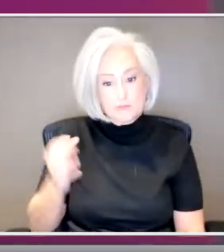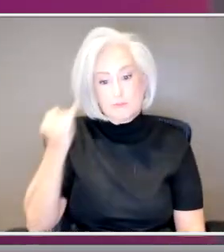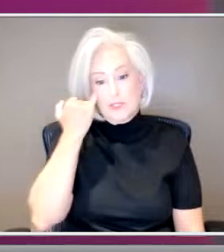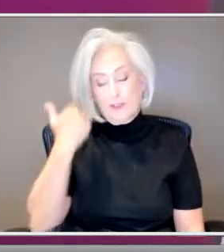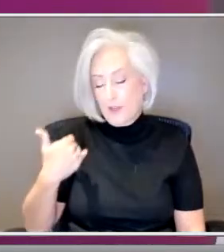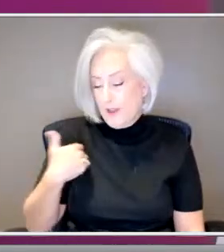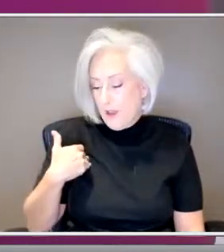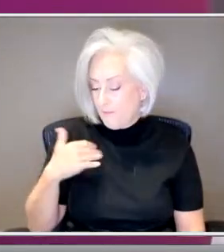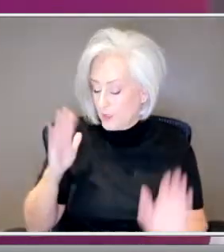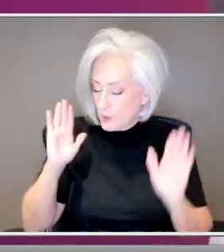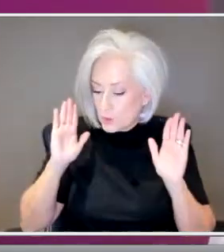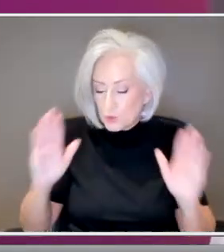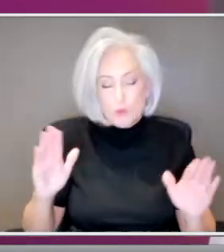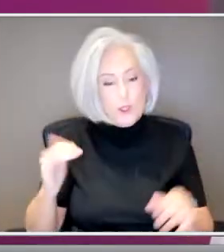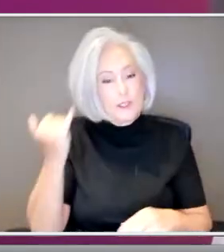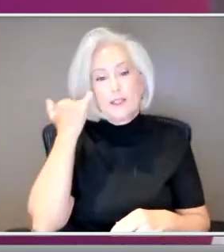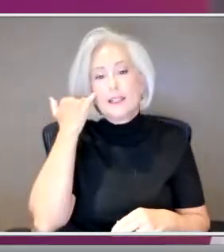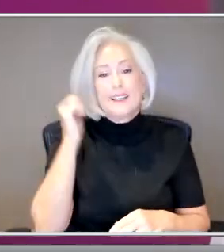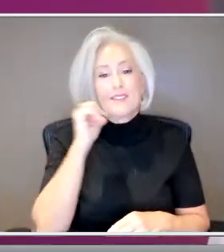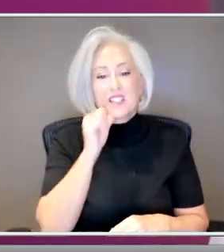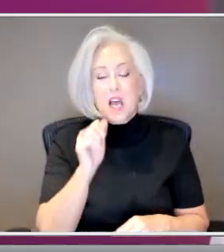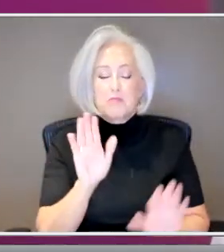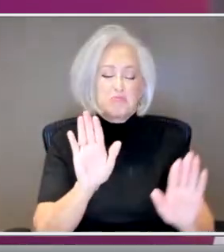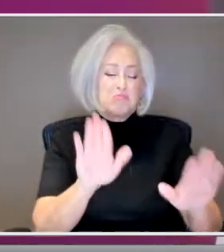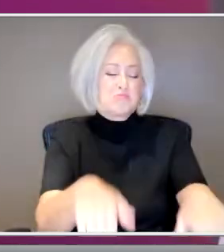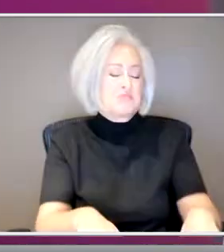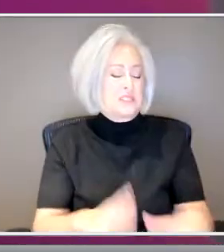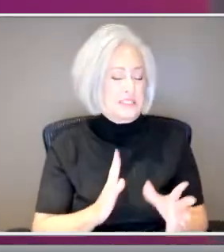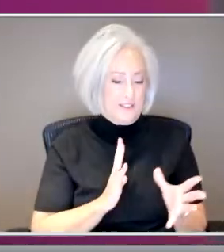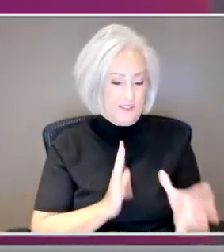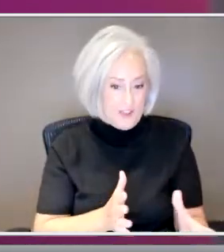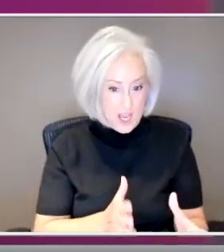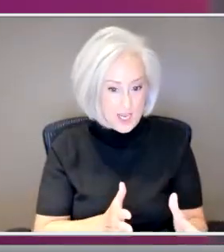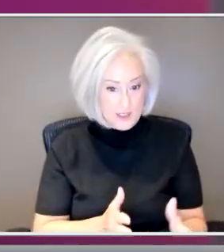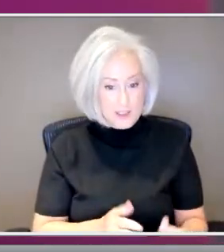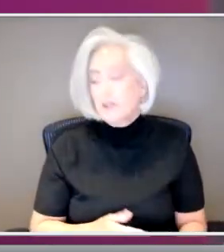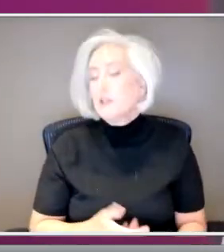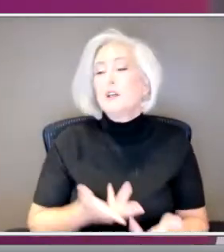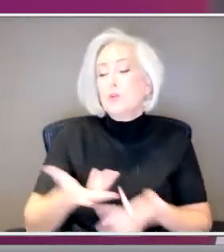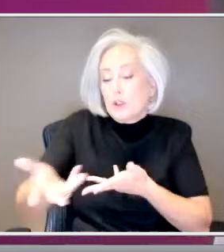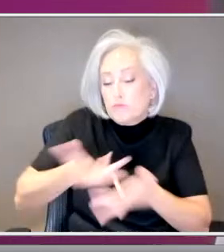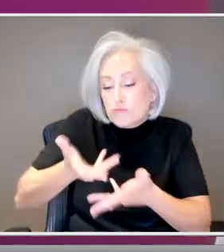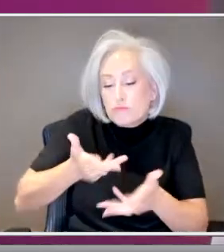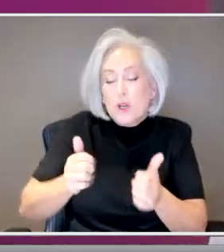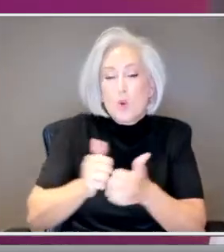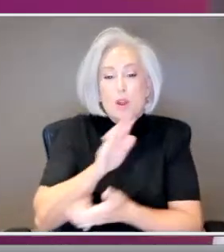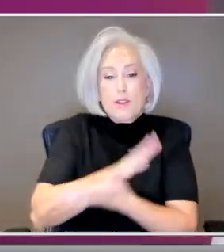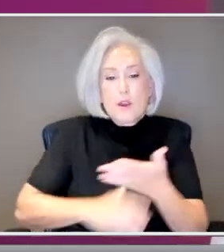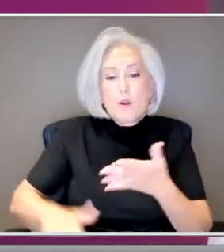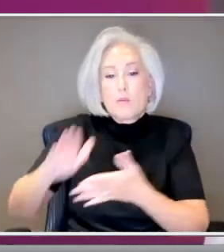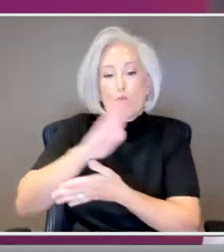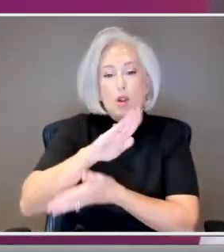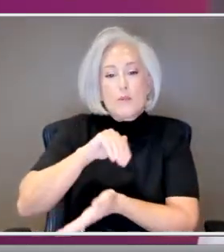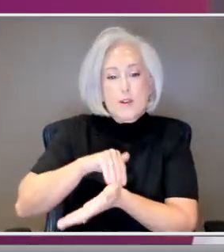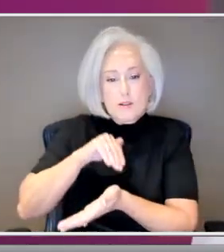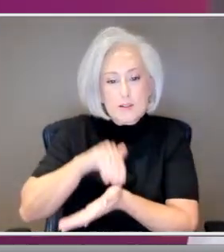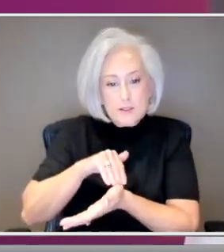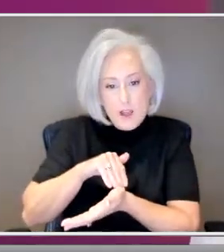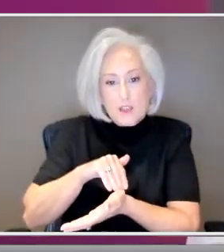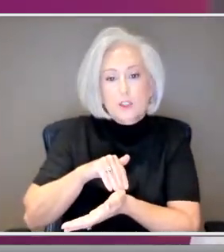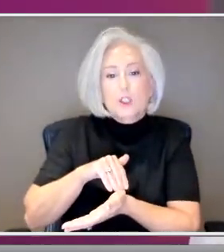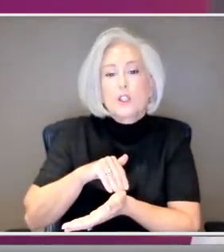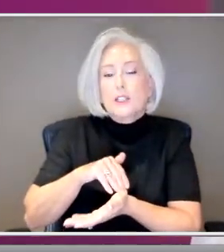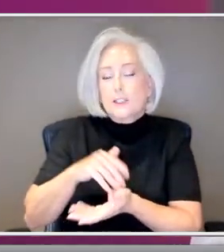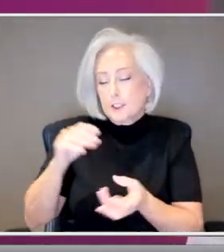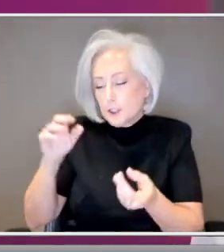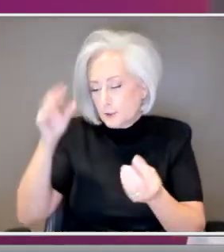medical history. And then working with your primary care physician, we build what's called, what is the differential diagnosis? So